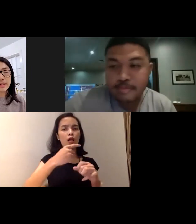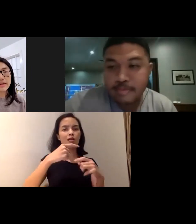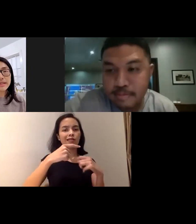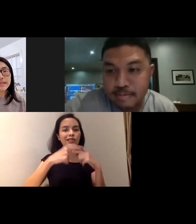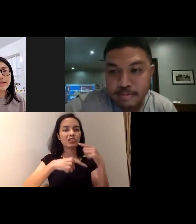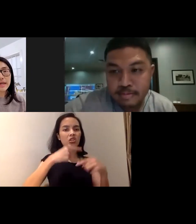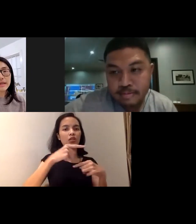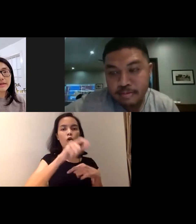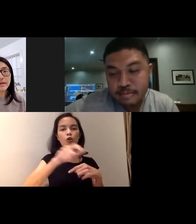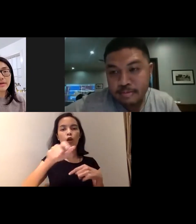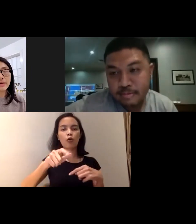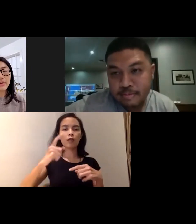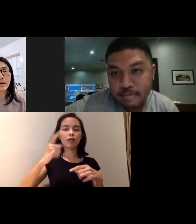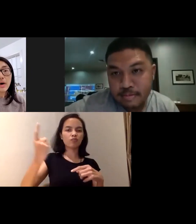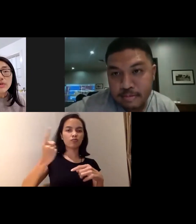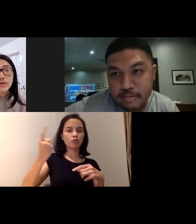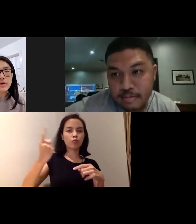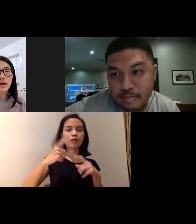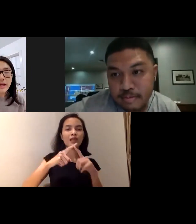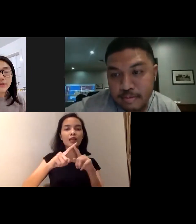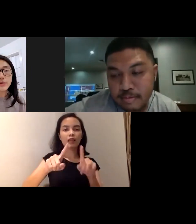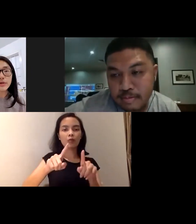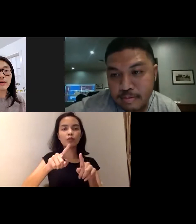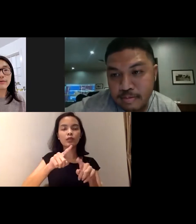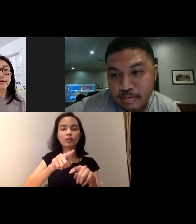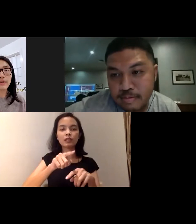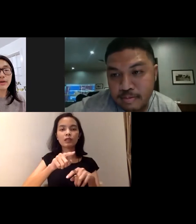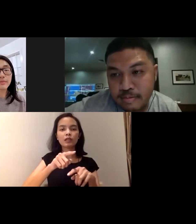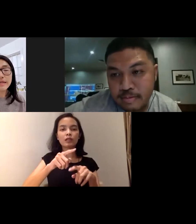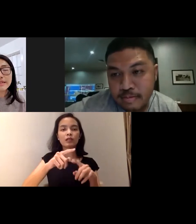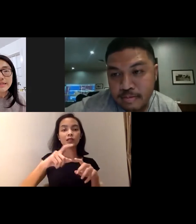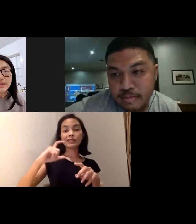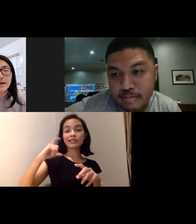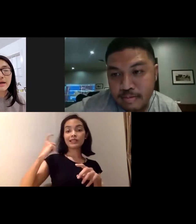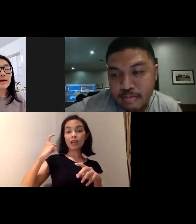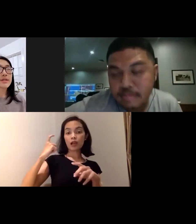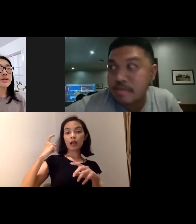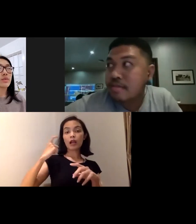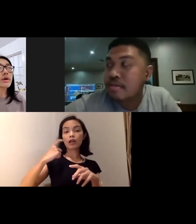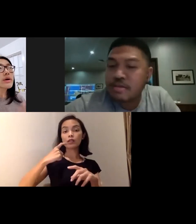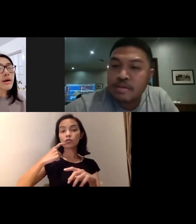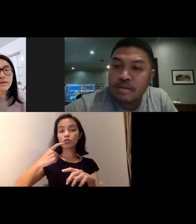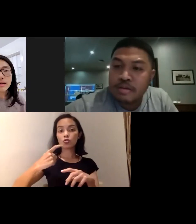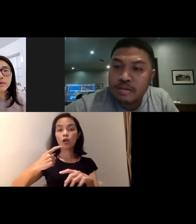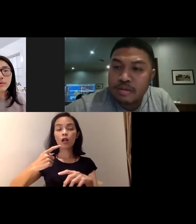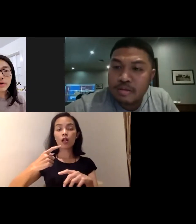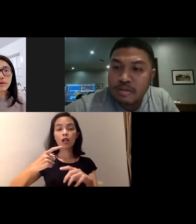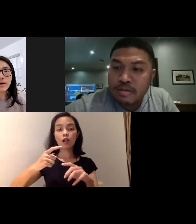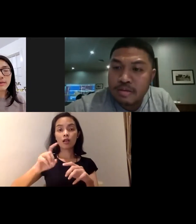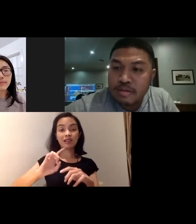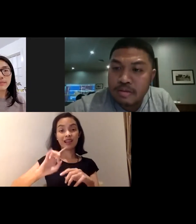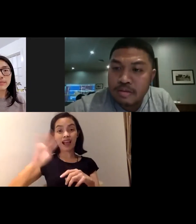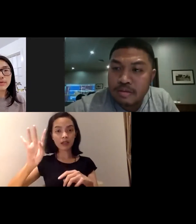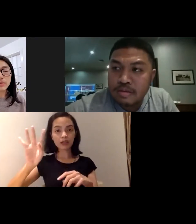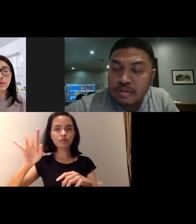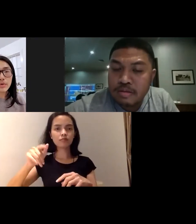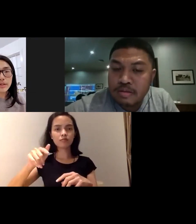But again, that's not the whole history of humanity. So where are the